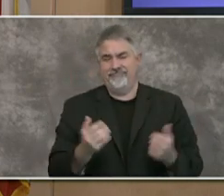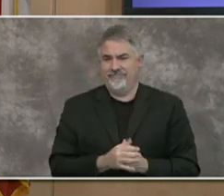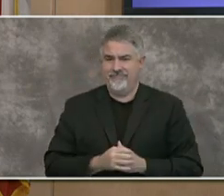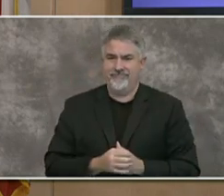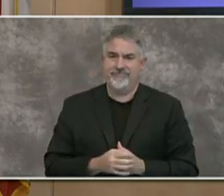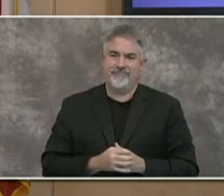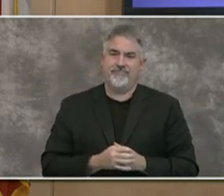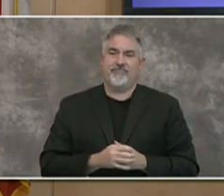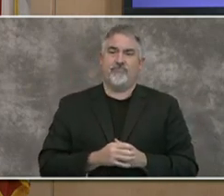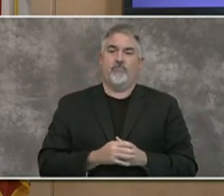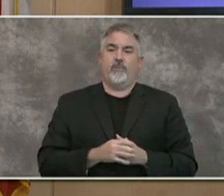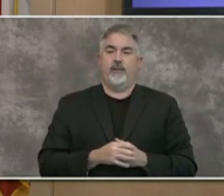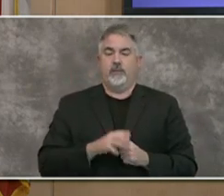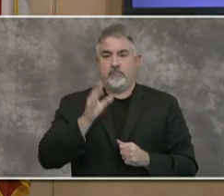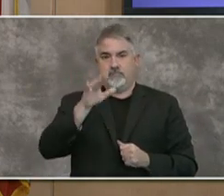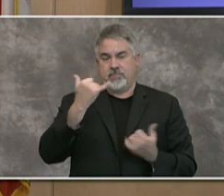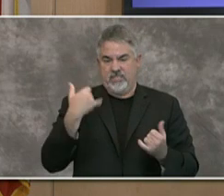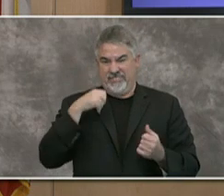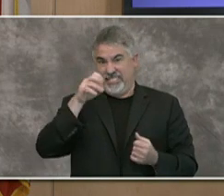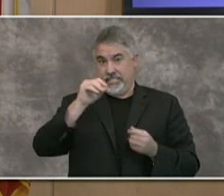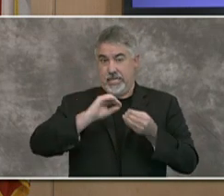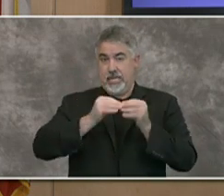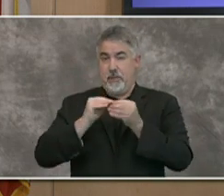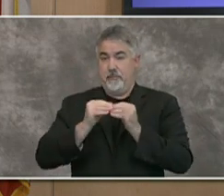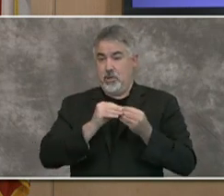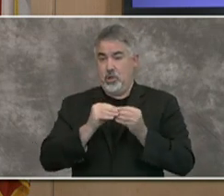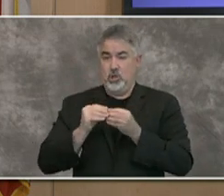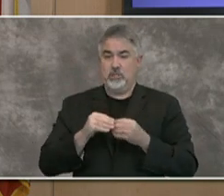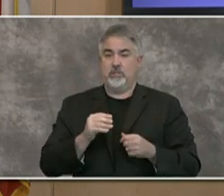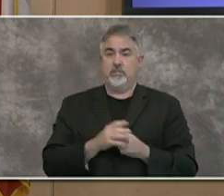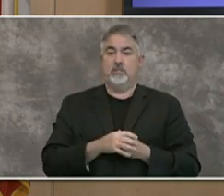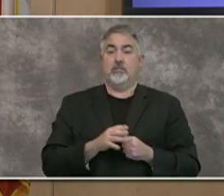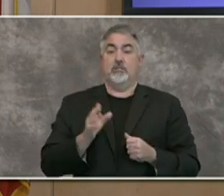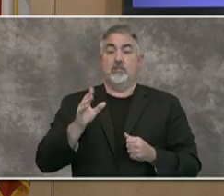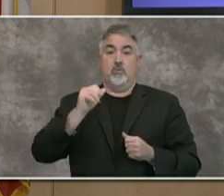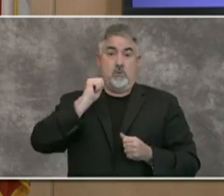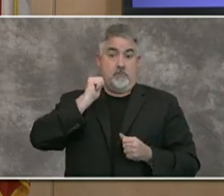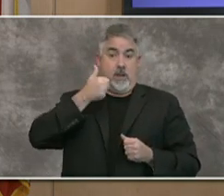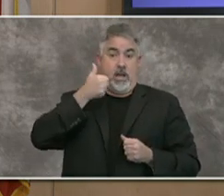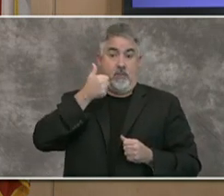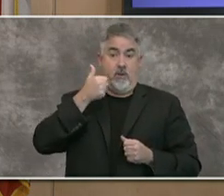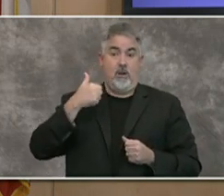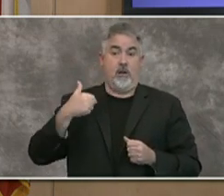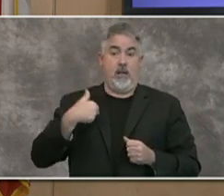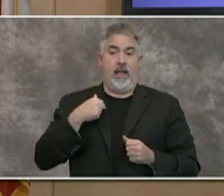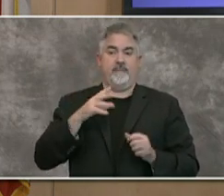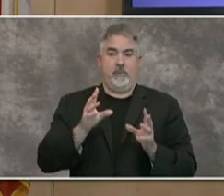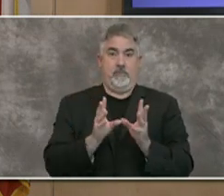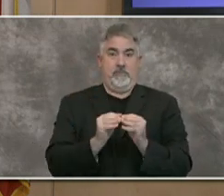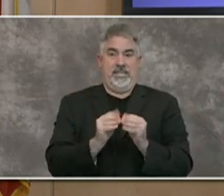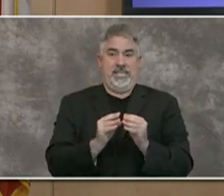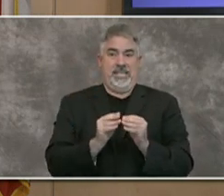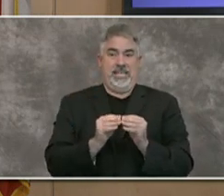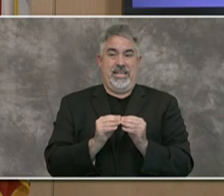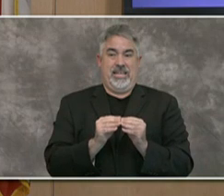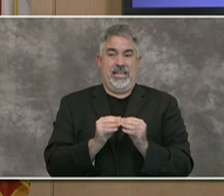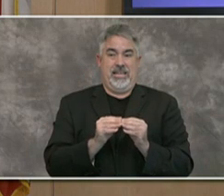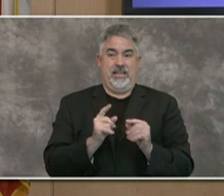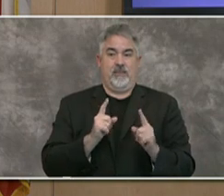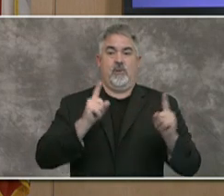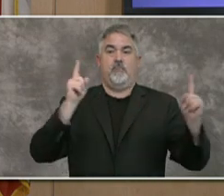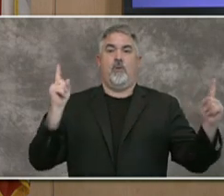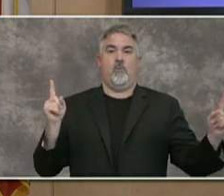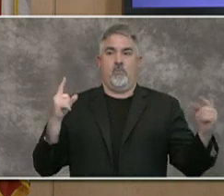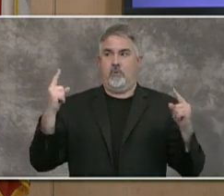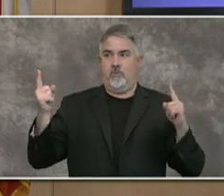quick update. Tomorrow, the San Diego County Board of Supervisors will convene our regular meeting remotely. While